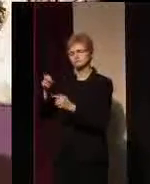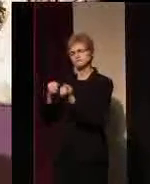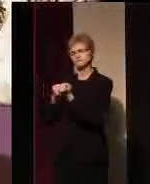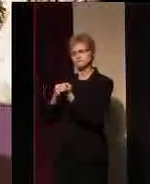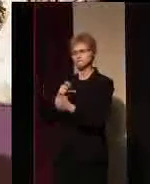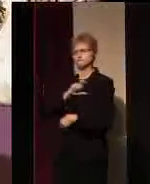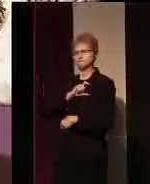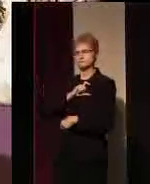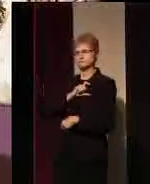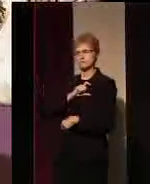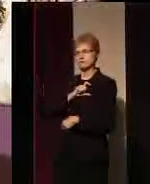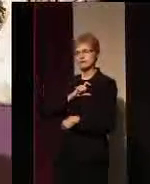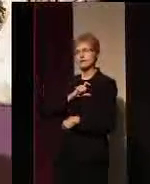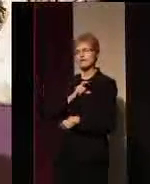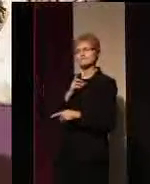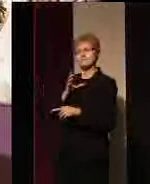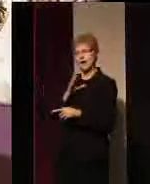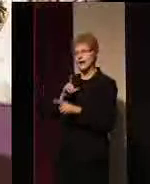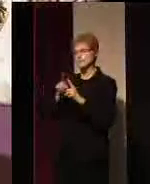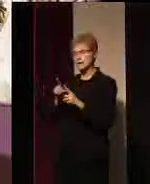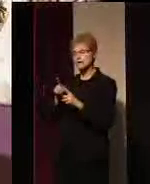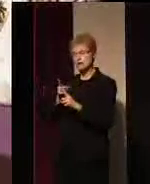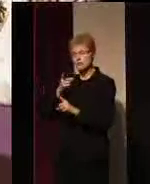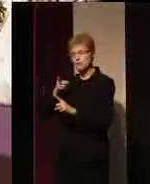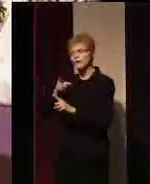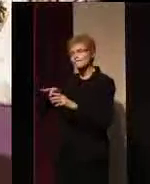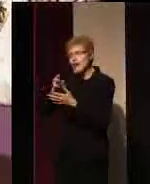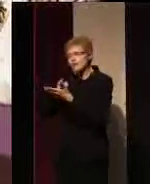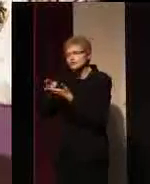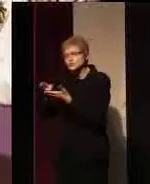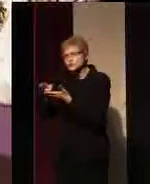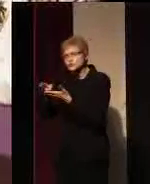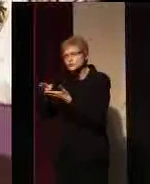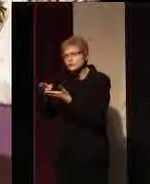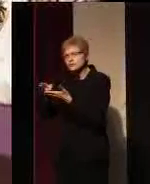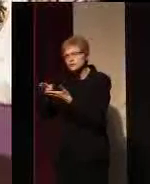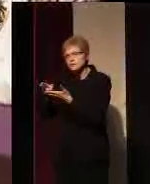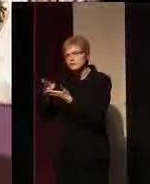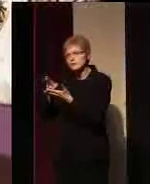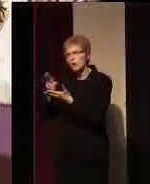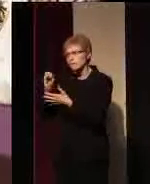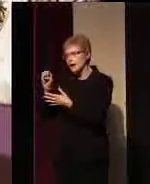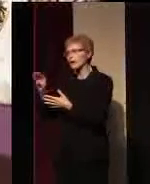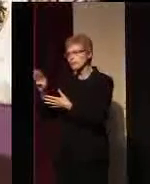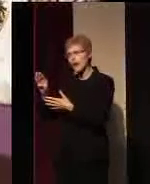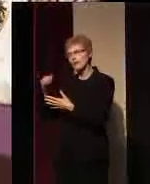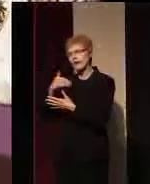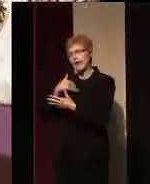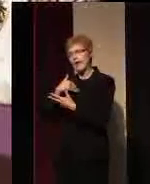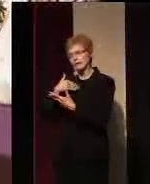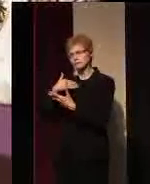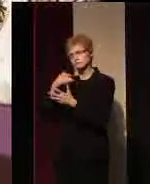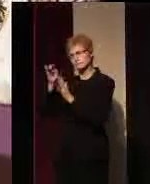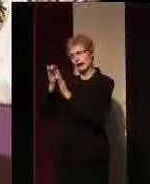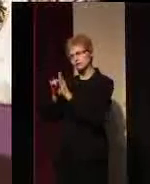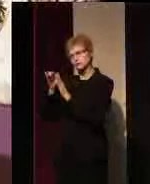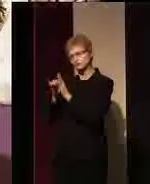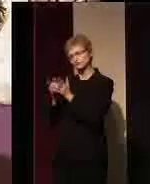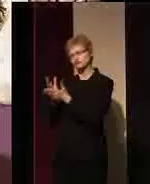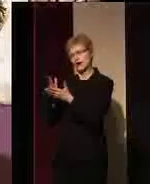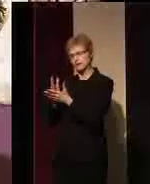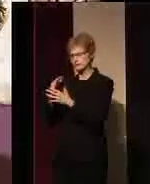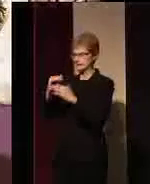of finding the truth about Michael Brown under the Equal Protection Clause of our Constitution. And when it comes to the